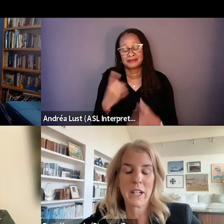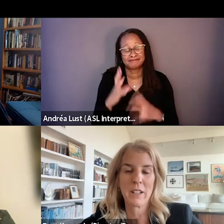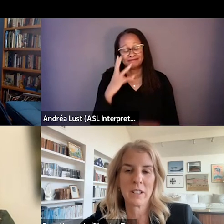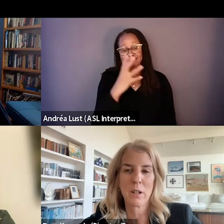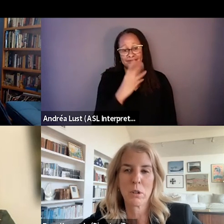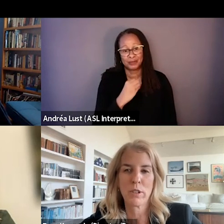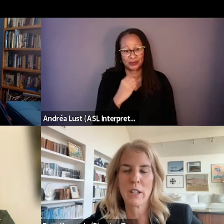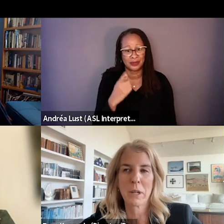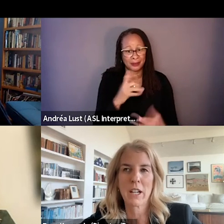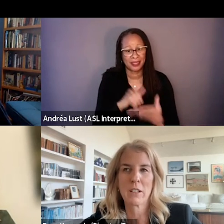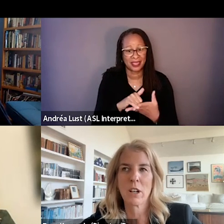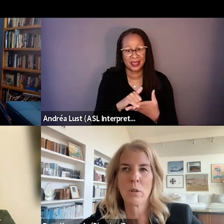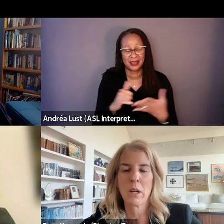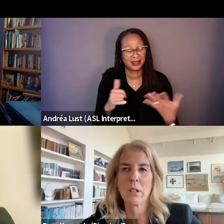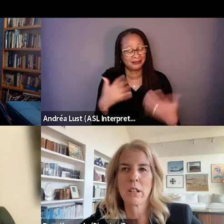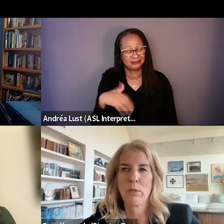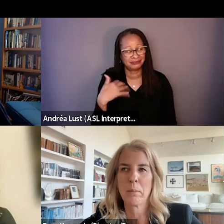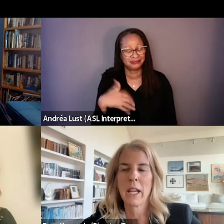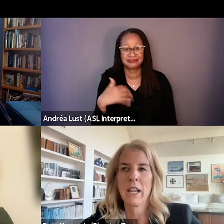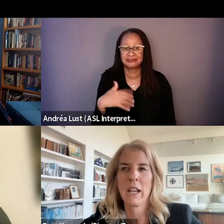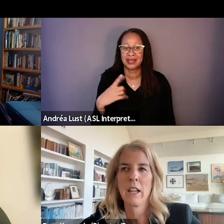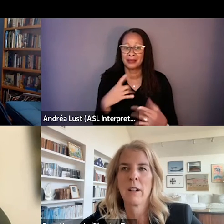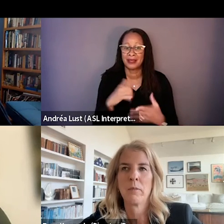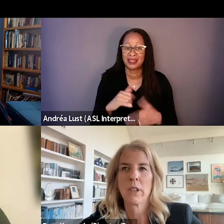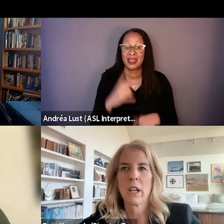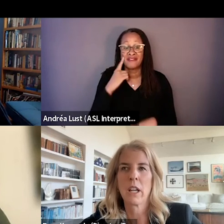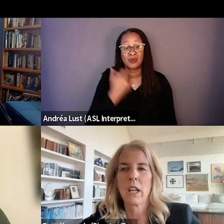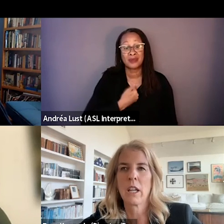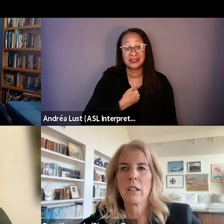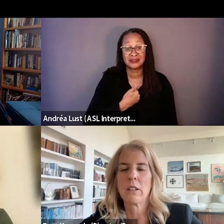beautiful about it and profound about it. So I would say for me,